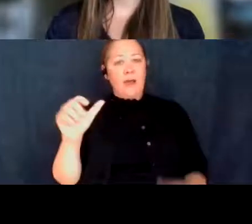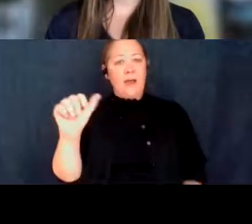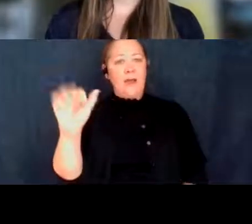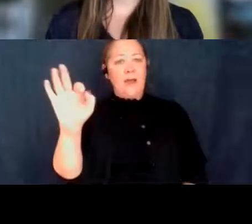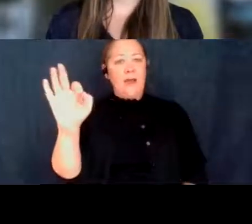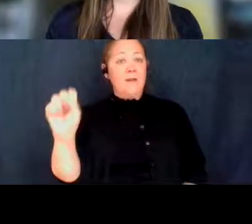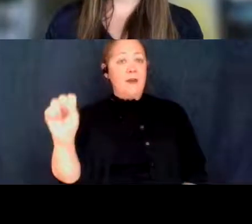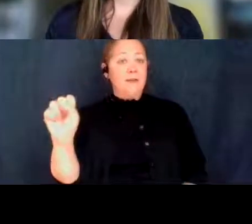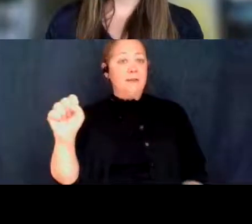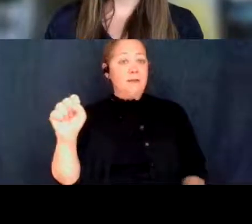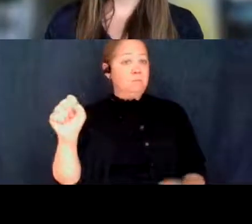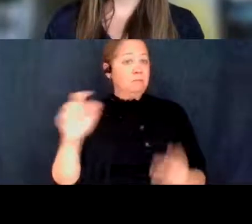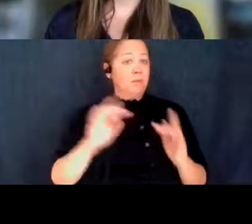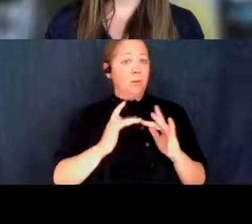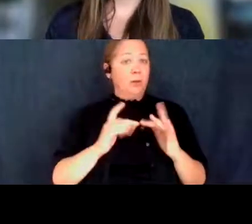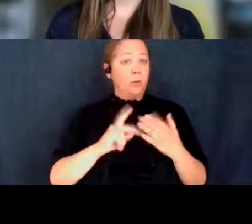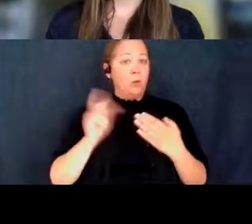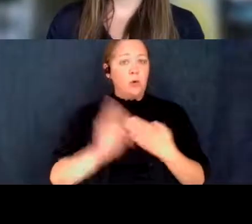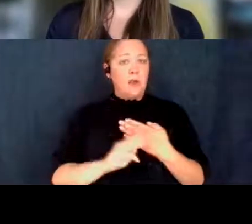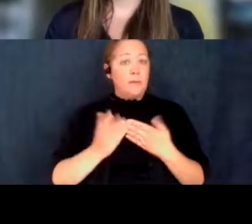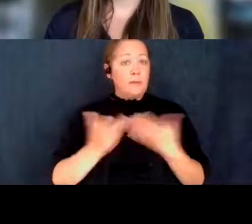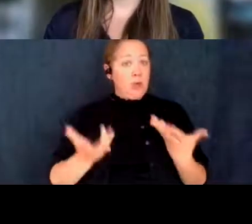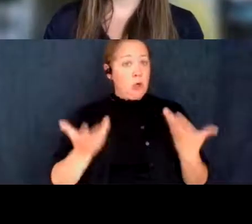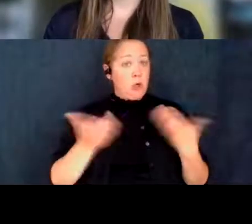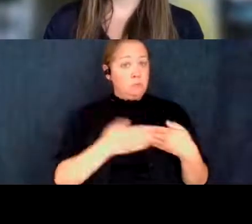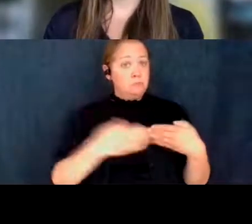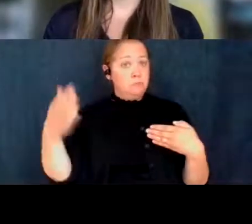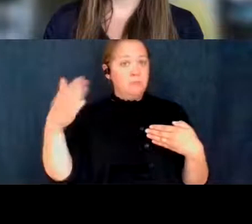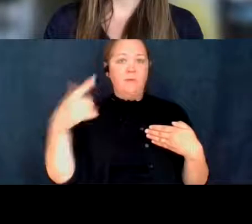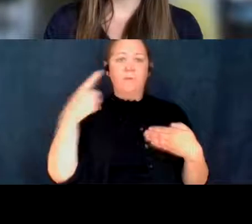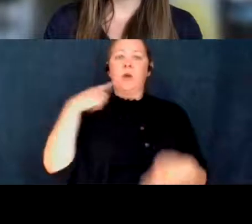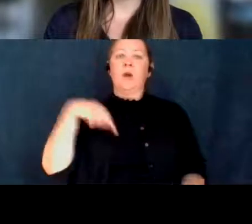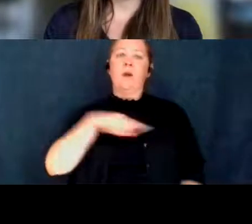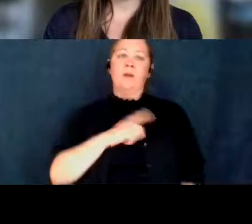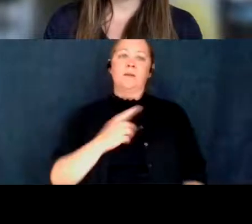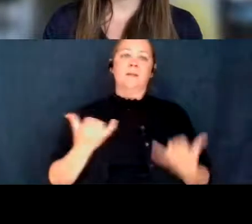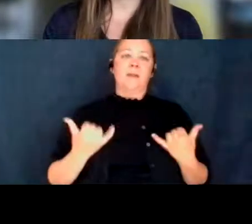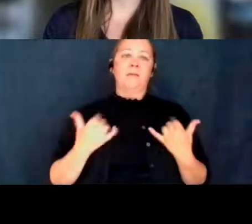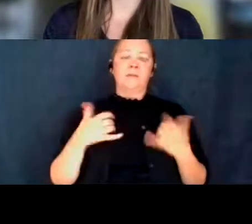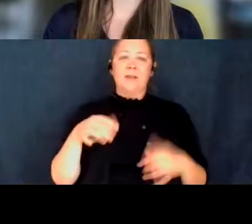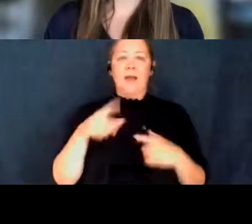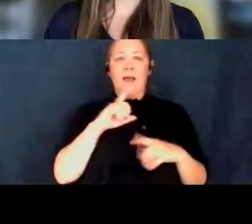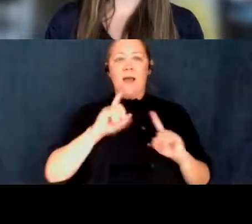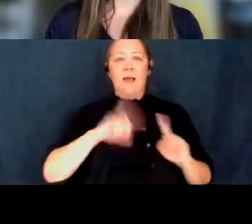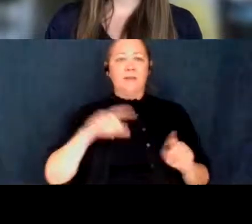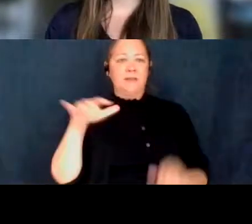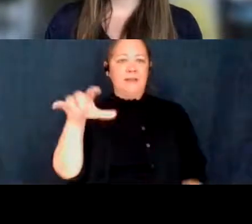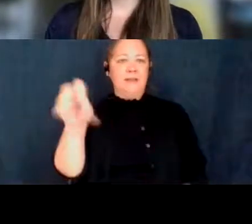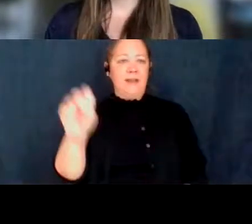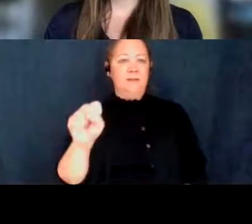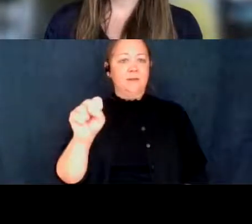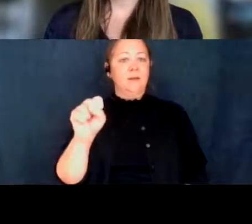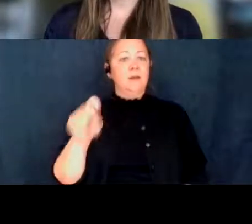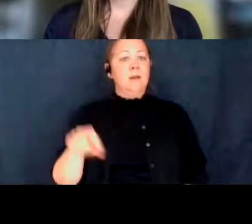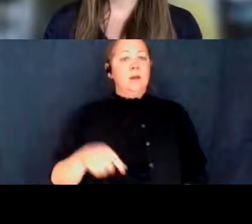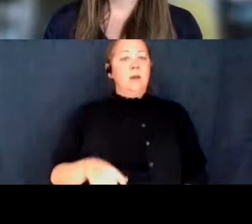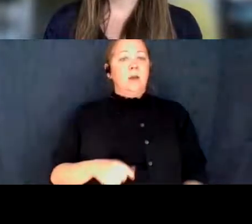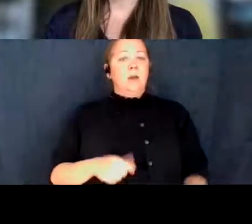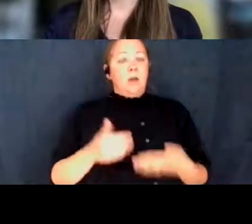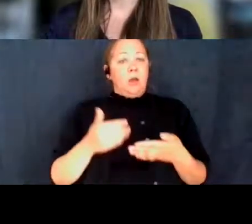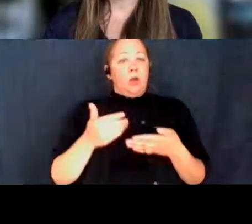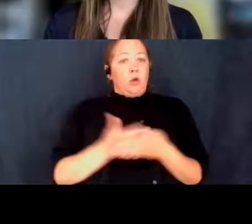yes. Right now, one of our biggest partners is Education New Zealand, who knows that their borders will be